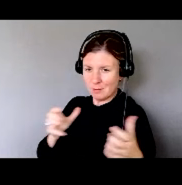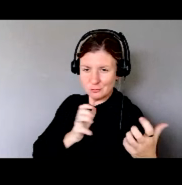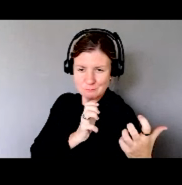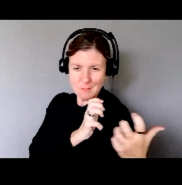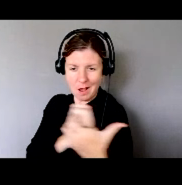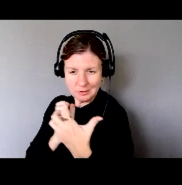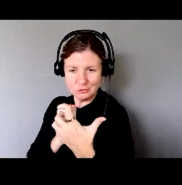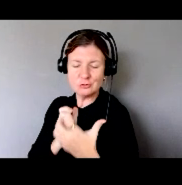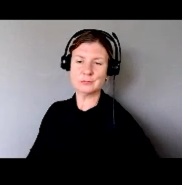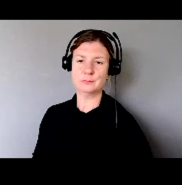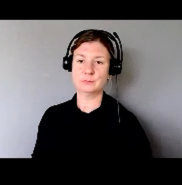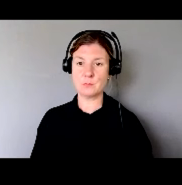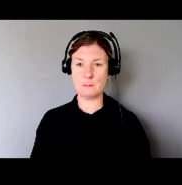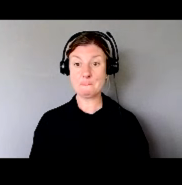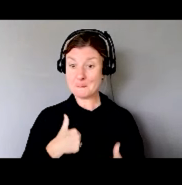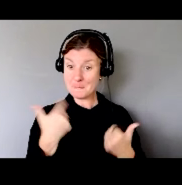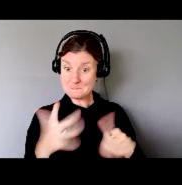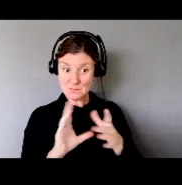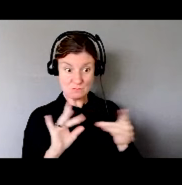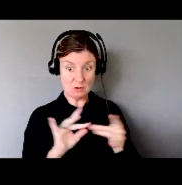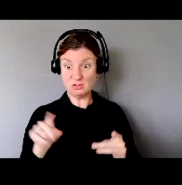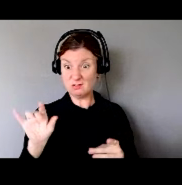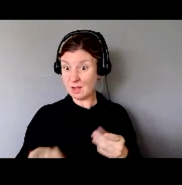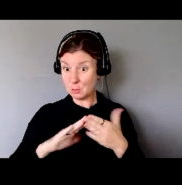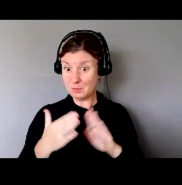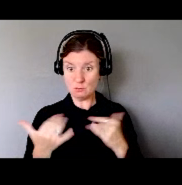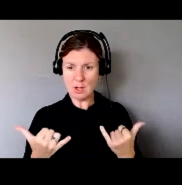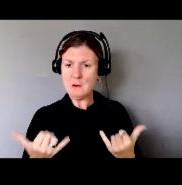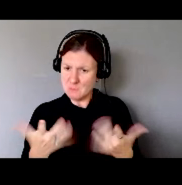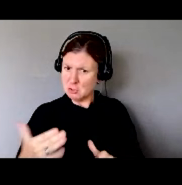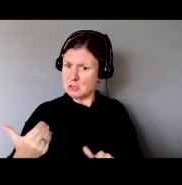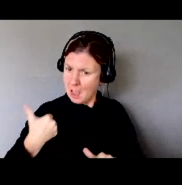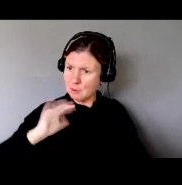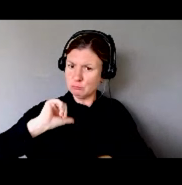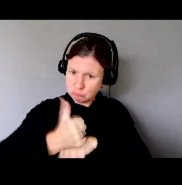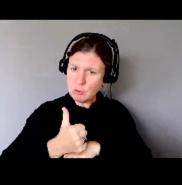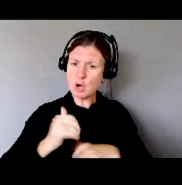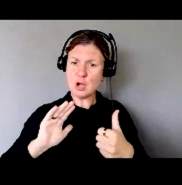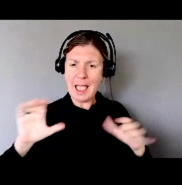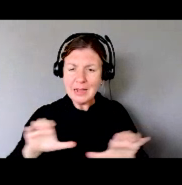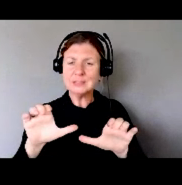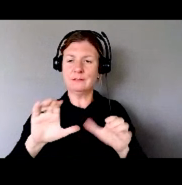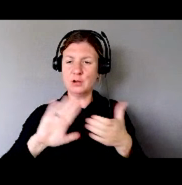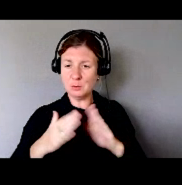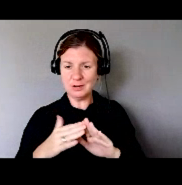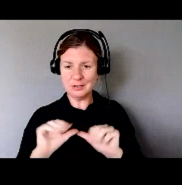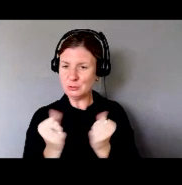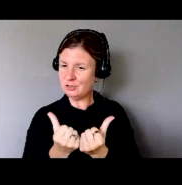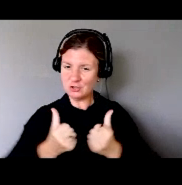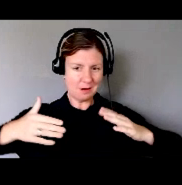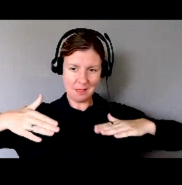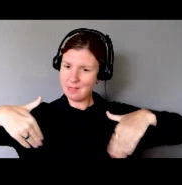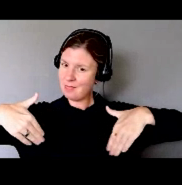I mentioned before that the Walden community does not have an active community association. Given meaningful artist-led community engagement